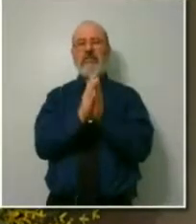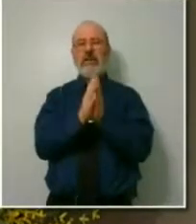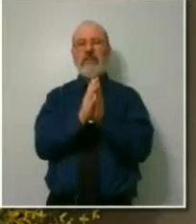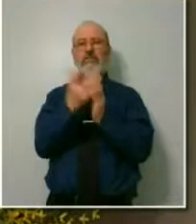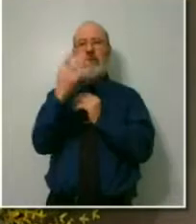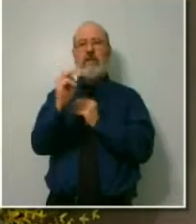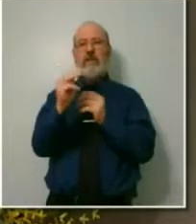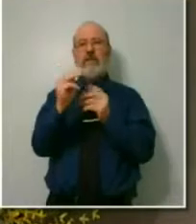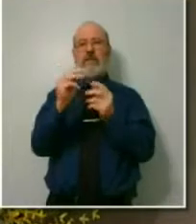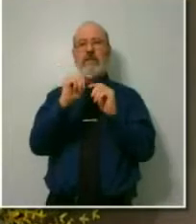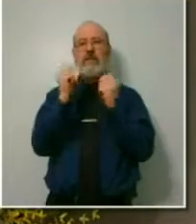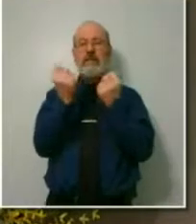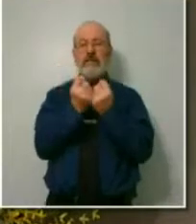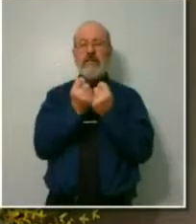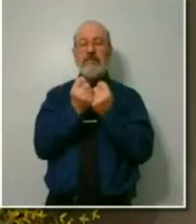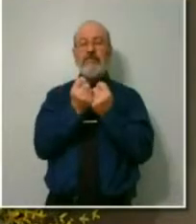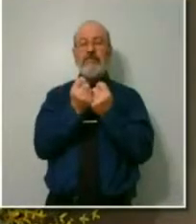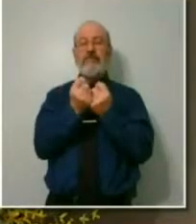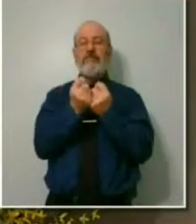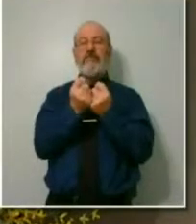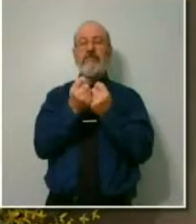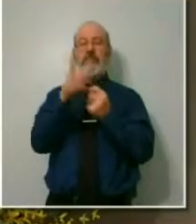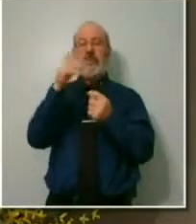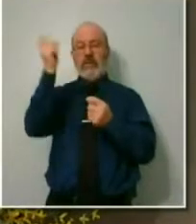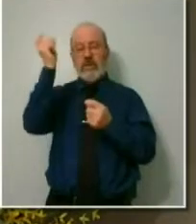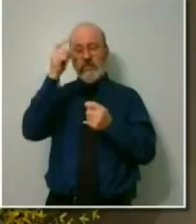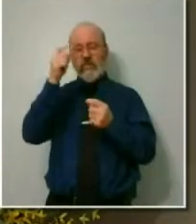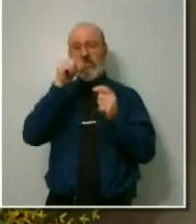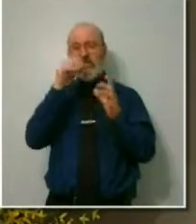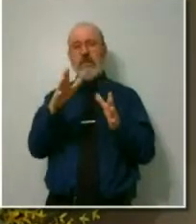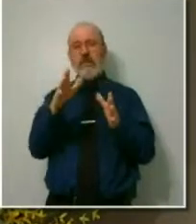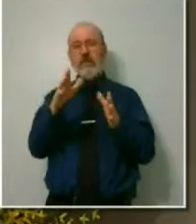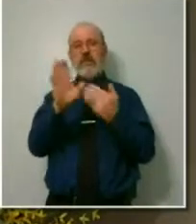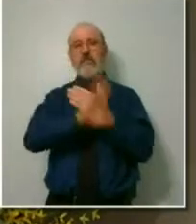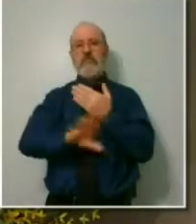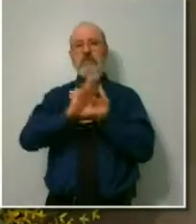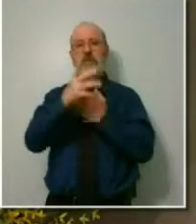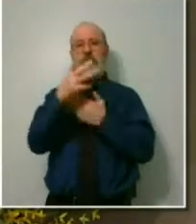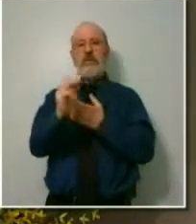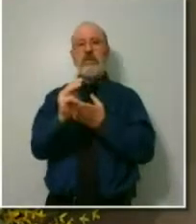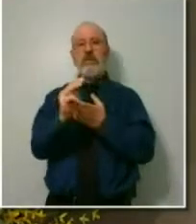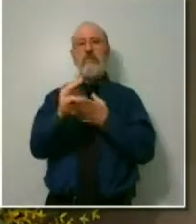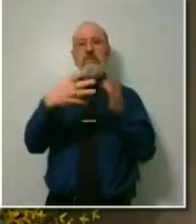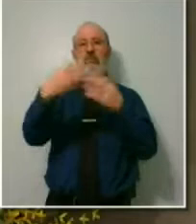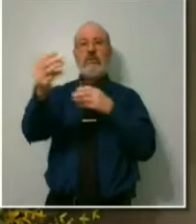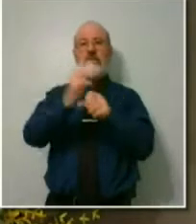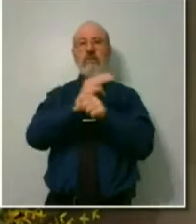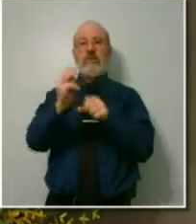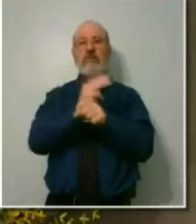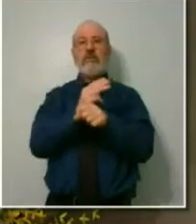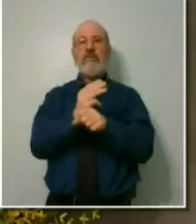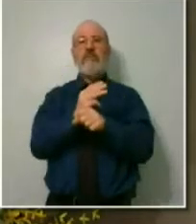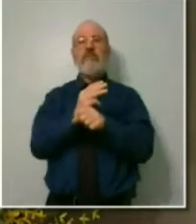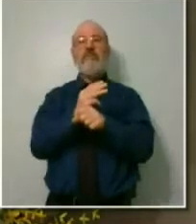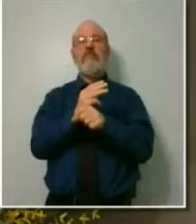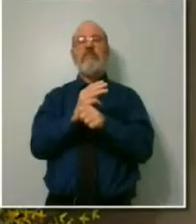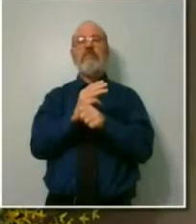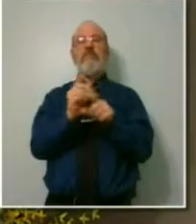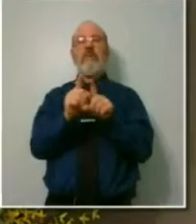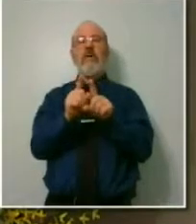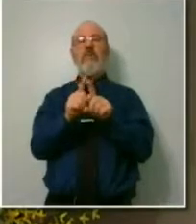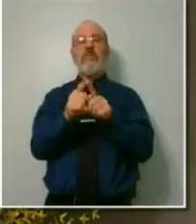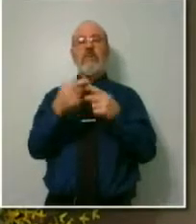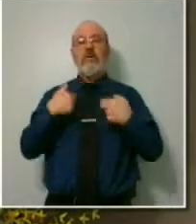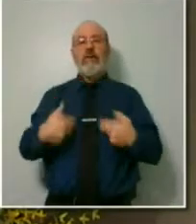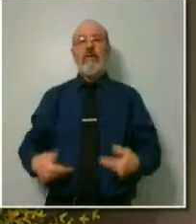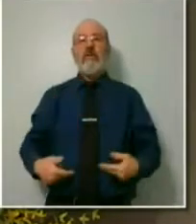team, and for God's wisdom and blessing and protection on them as they're out there ministering. Also under health,